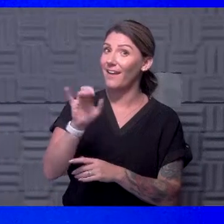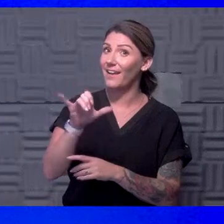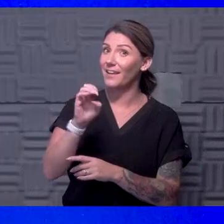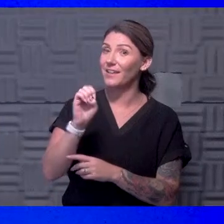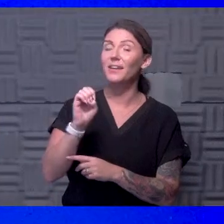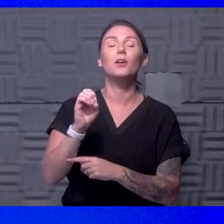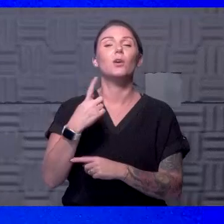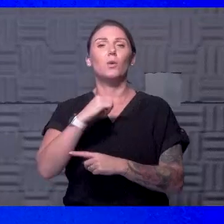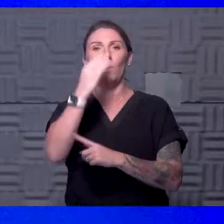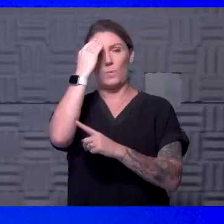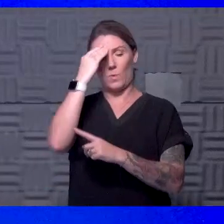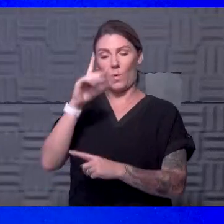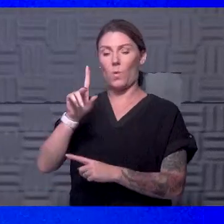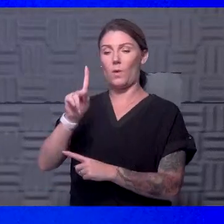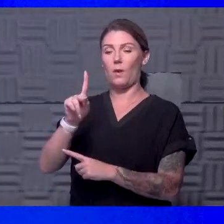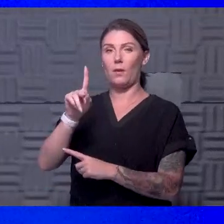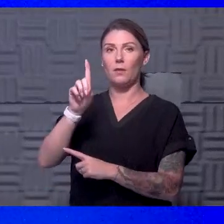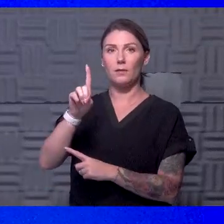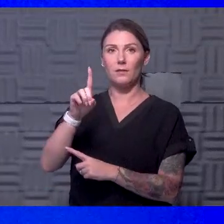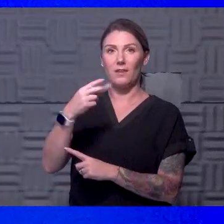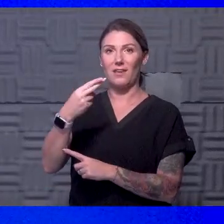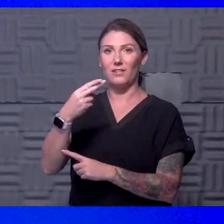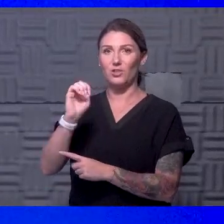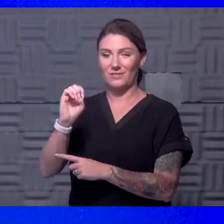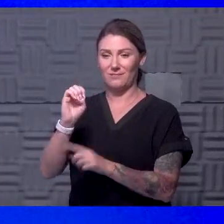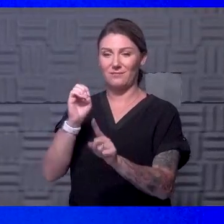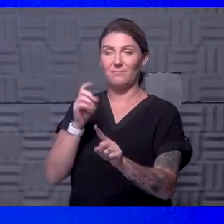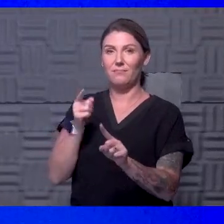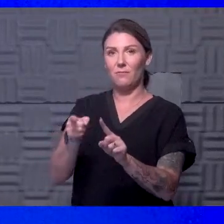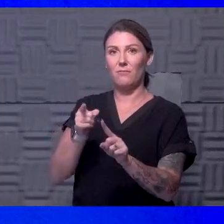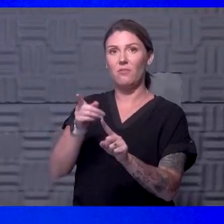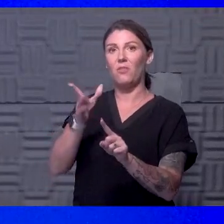that KDHE, on their main